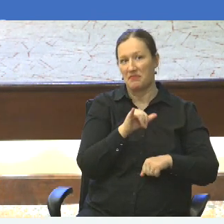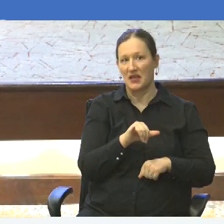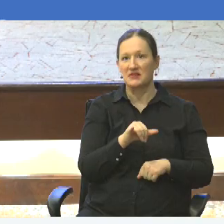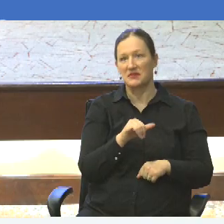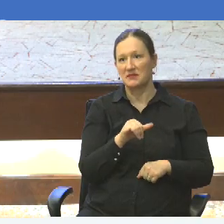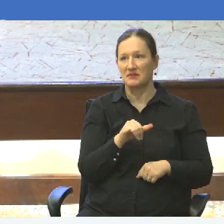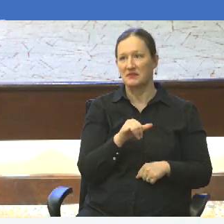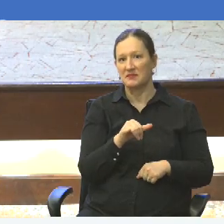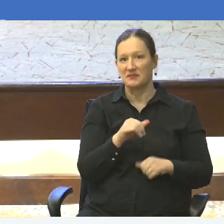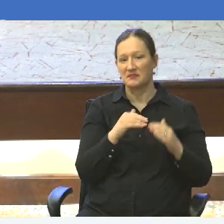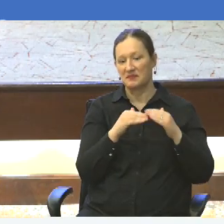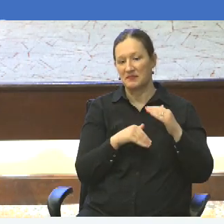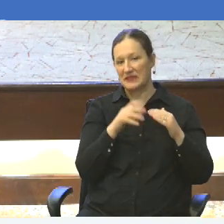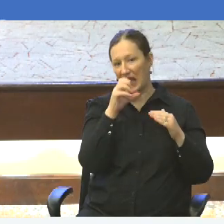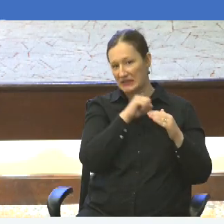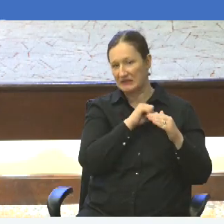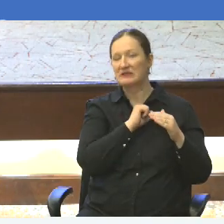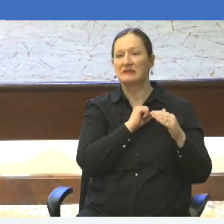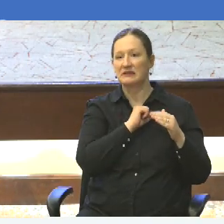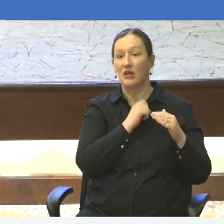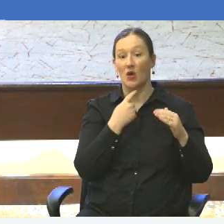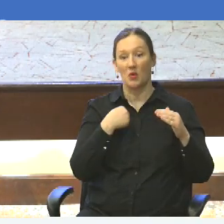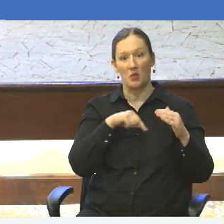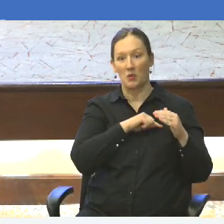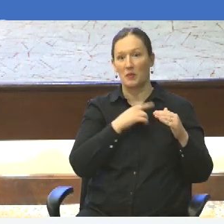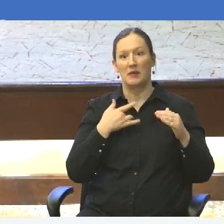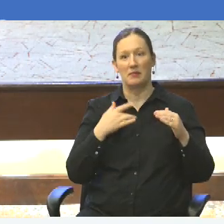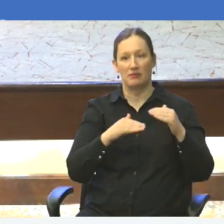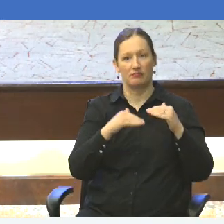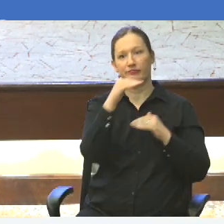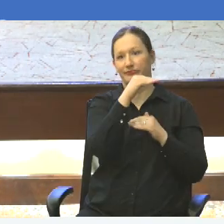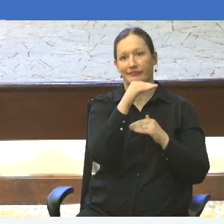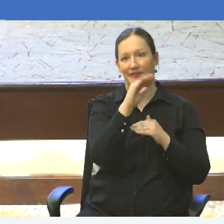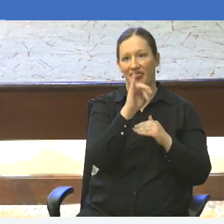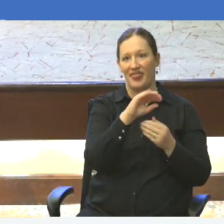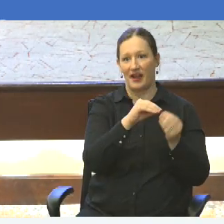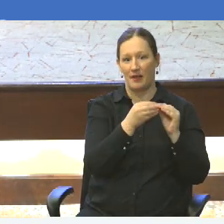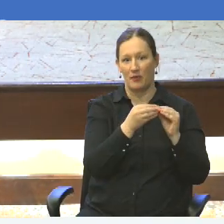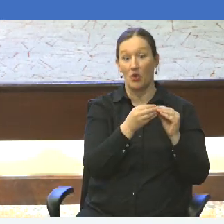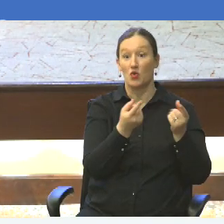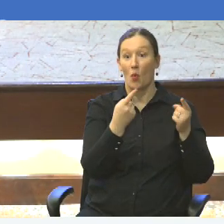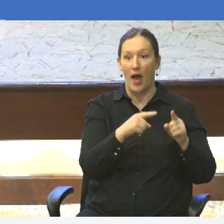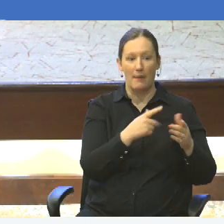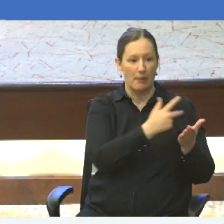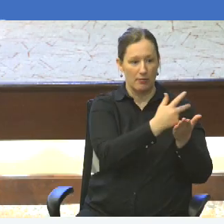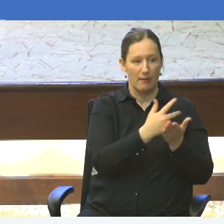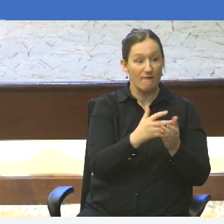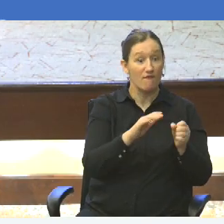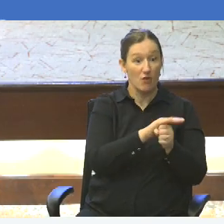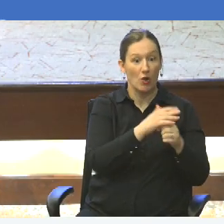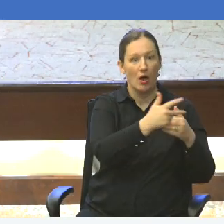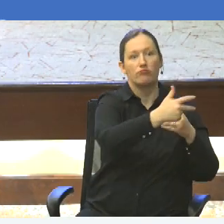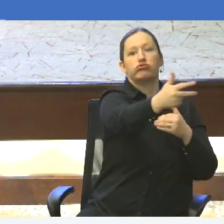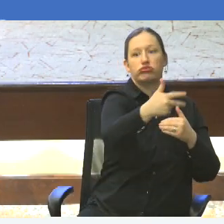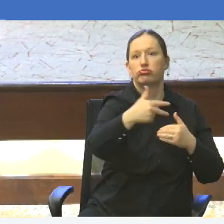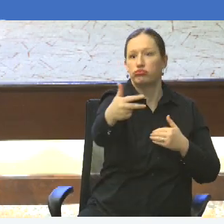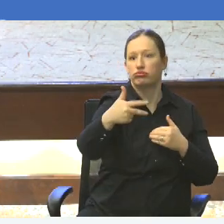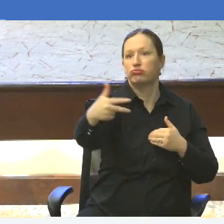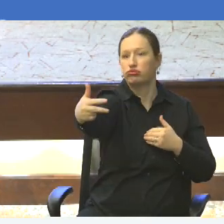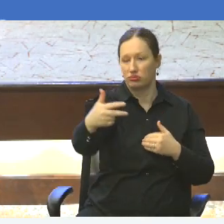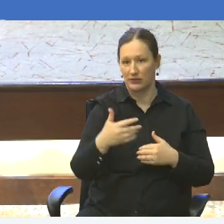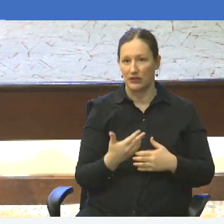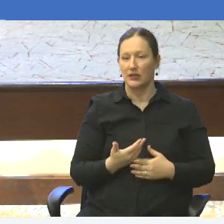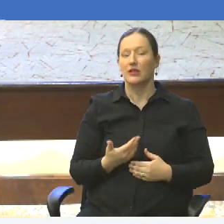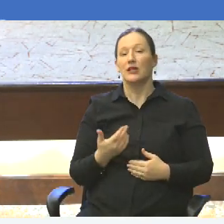number because we exceed that number many times throughout the year, and we overflow those 500 spaces at different times throughout the